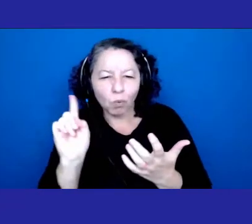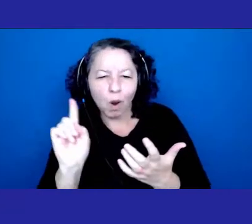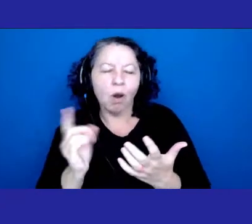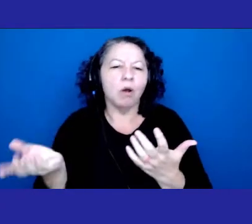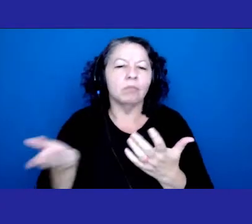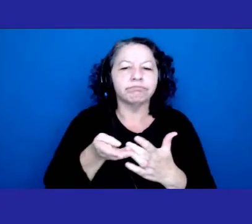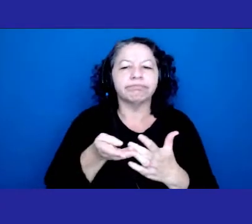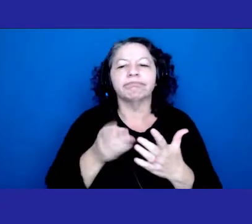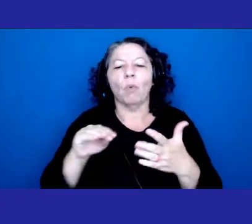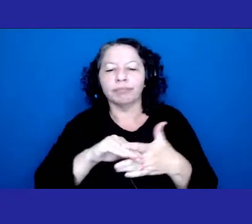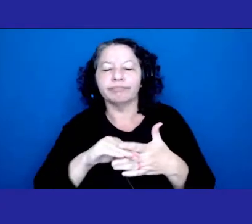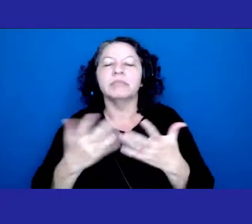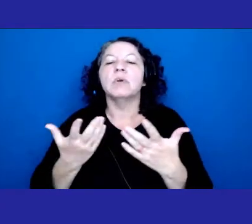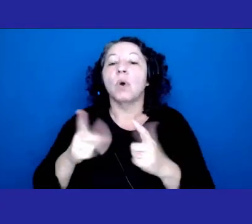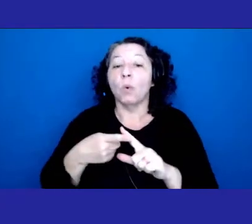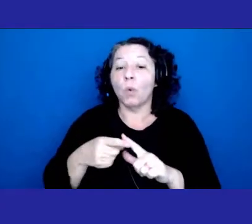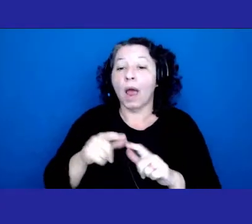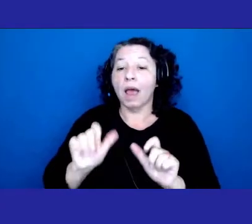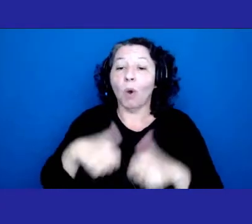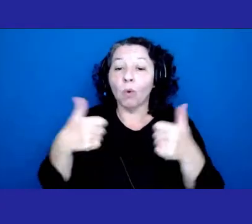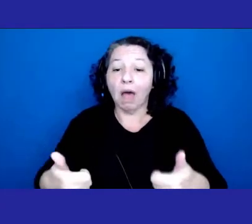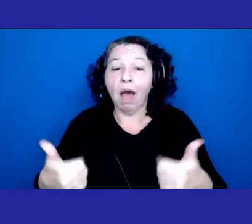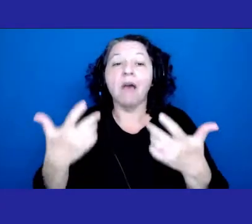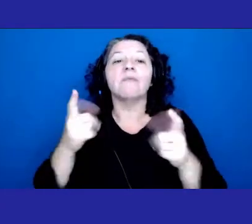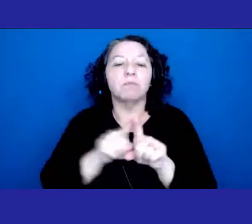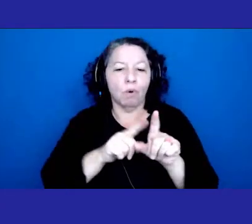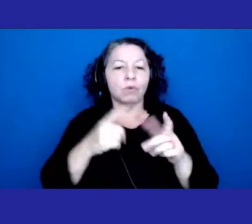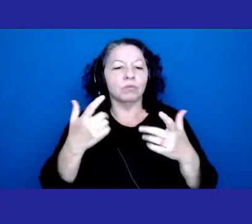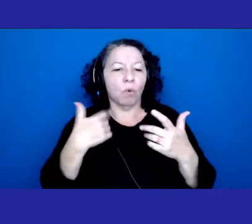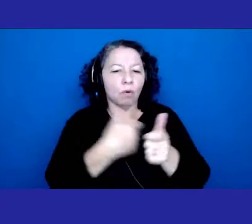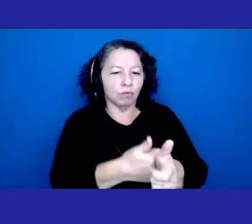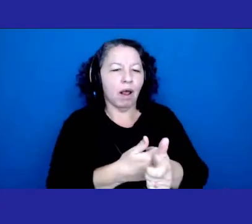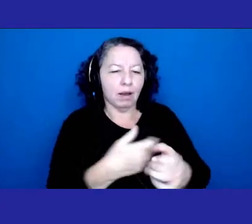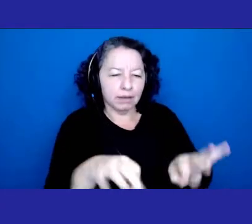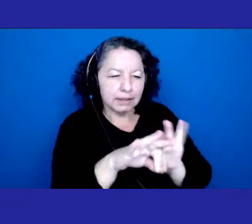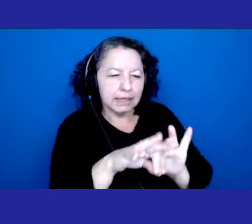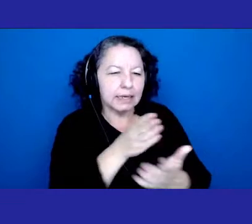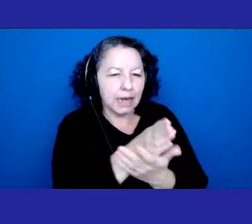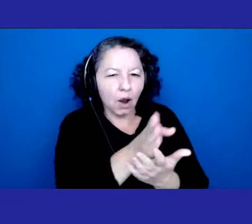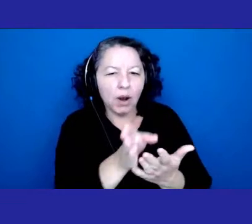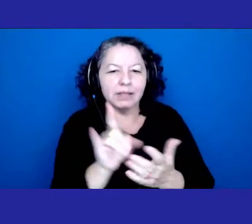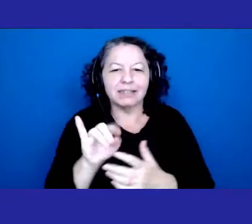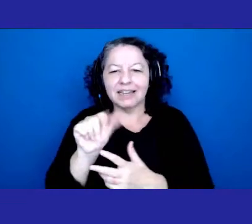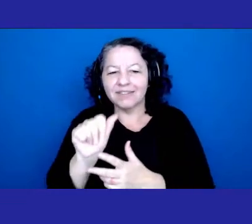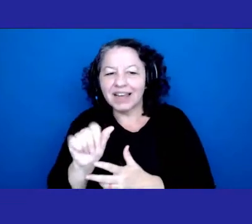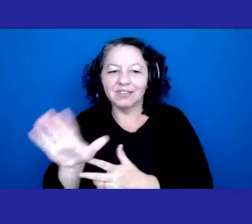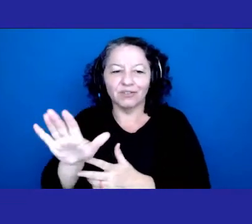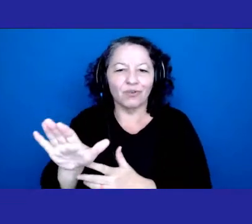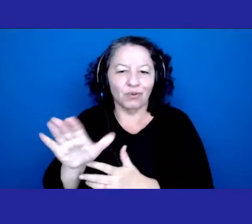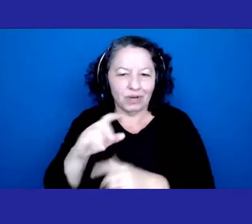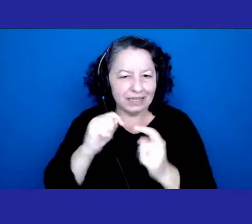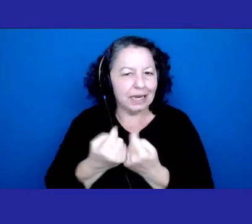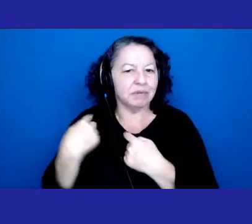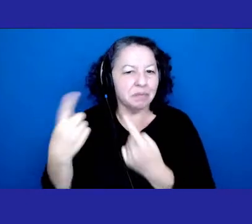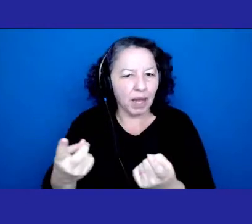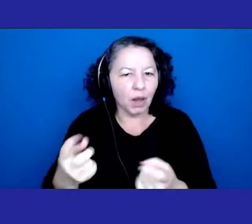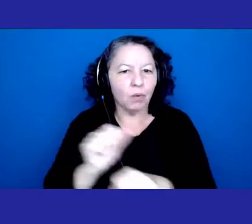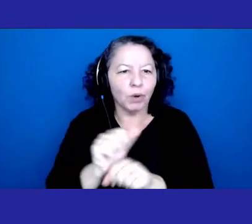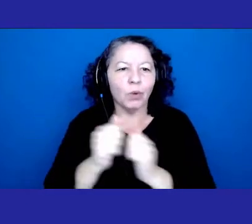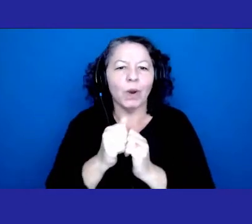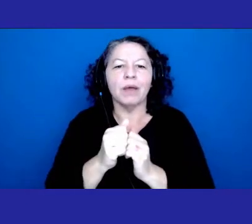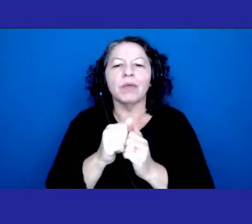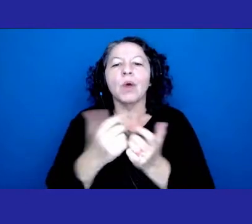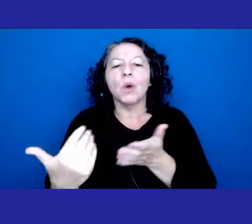we also are tracking that. Key areas that Divya's team has been working on is around revenue cycle,